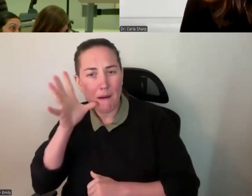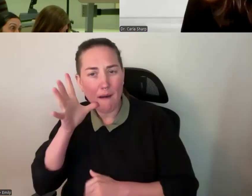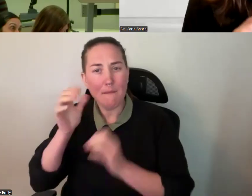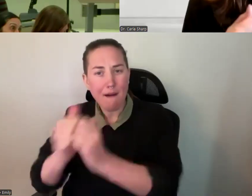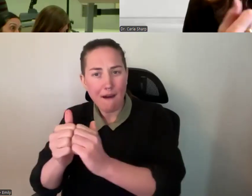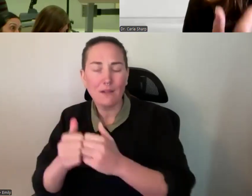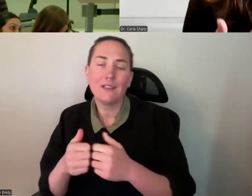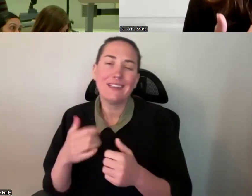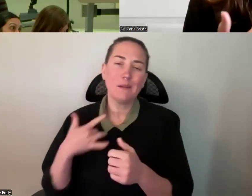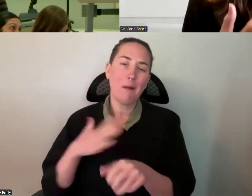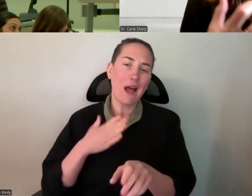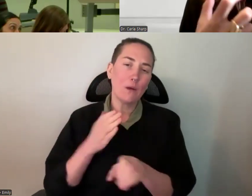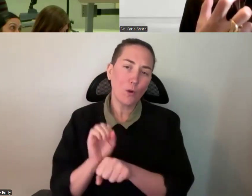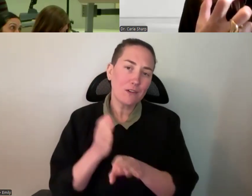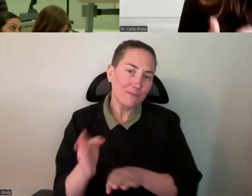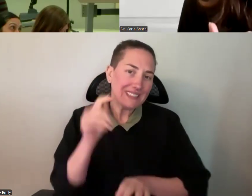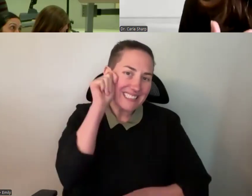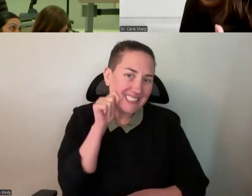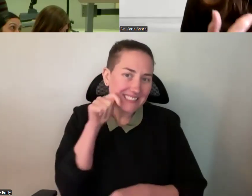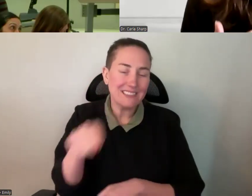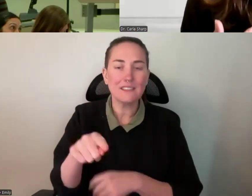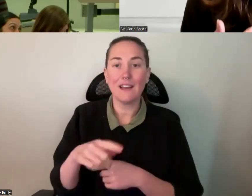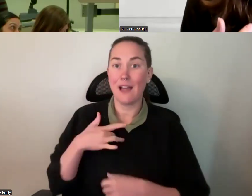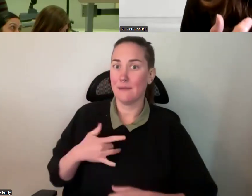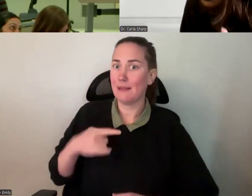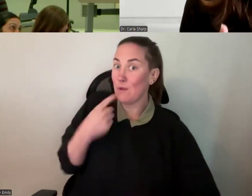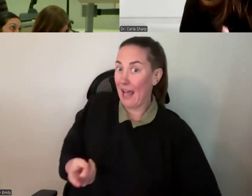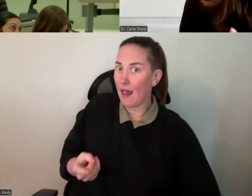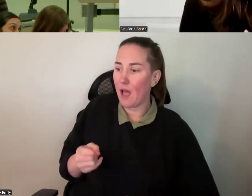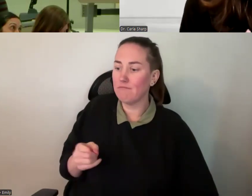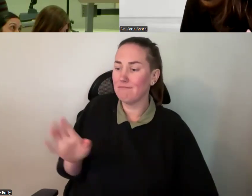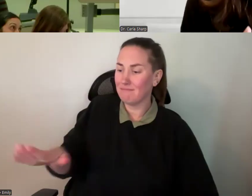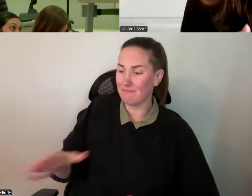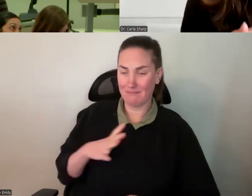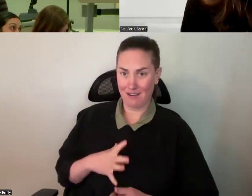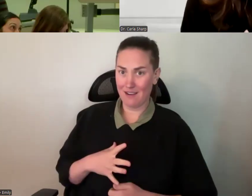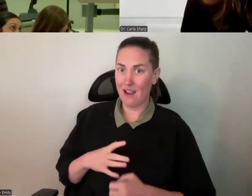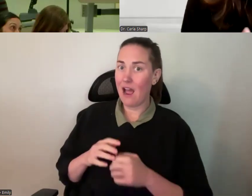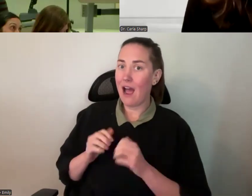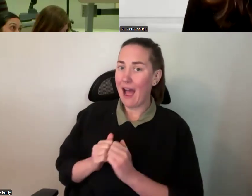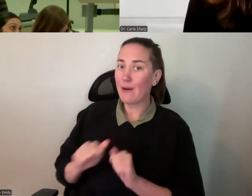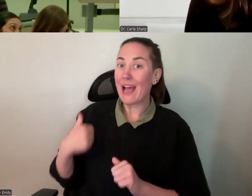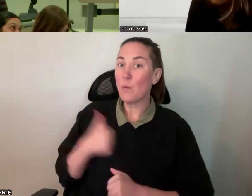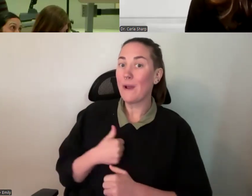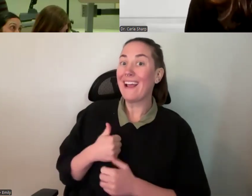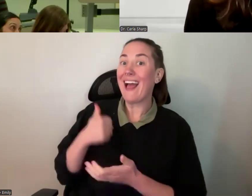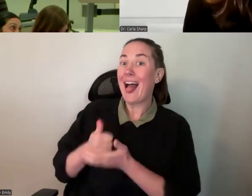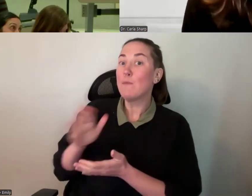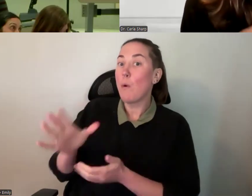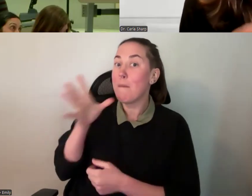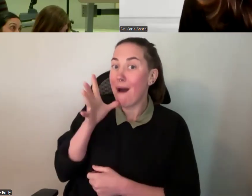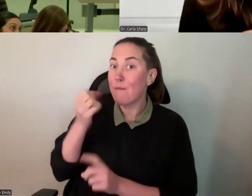with teens, and I love saying to teens, okay, how are we going to help your mom understand you